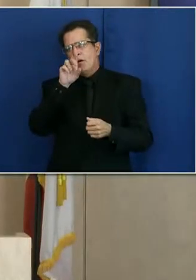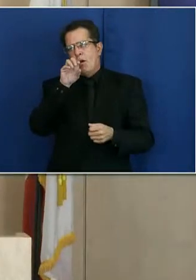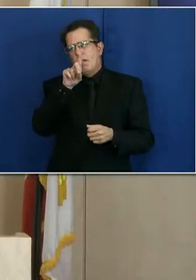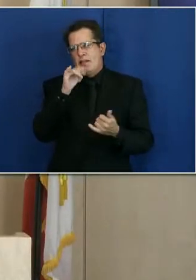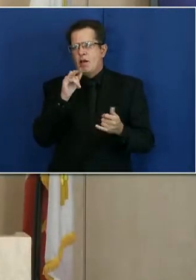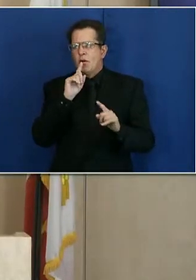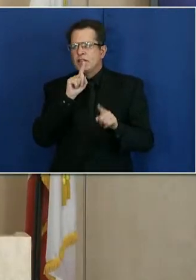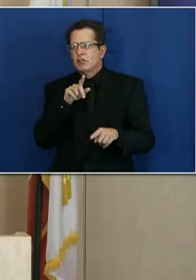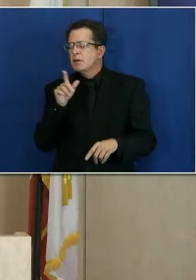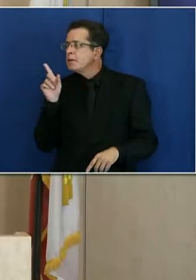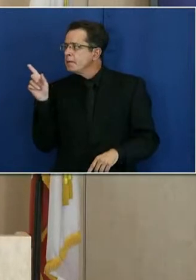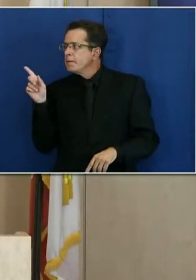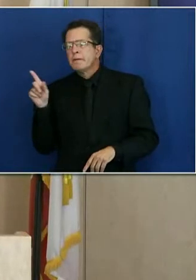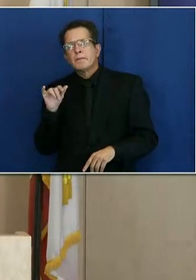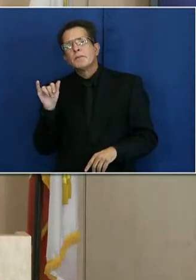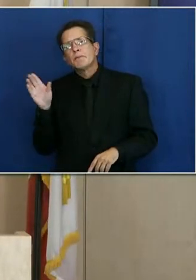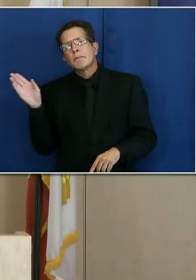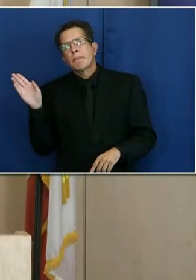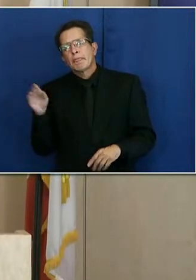No,